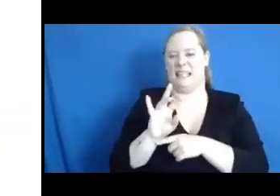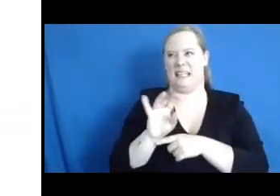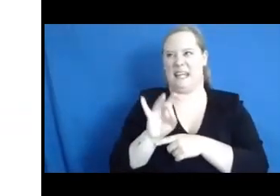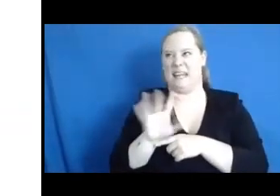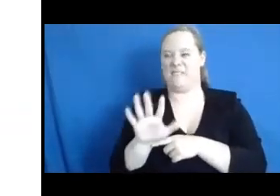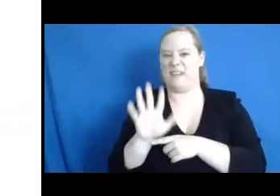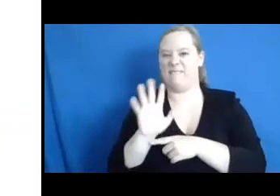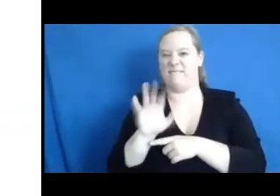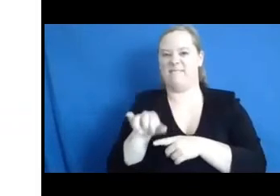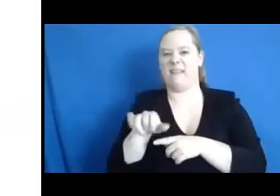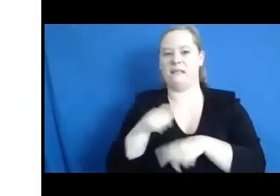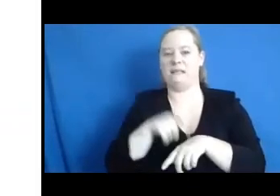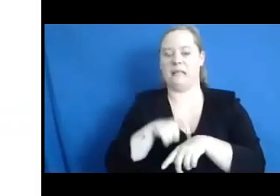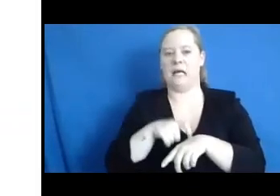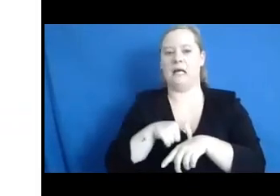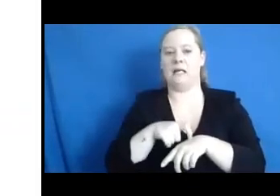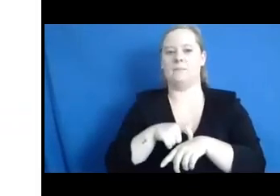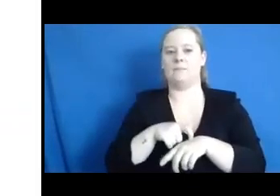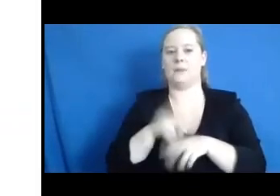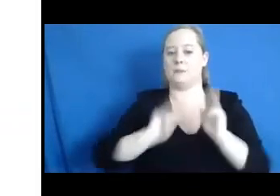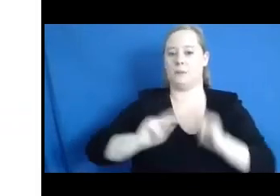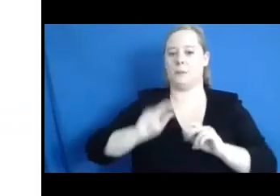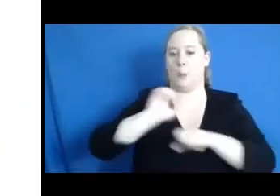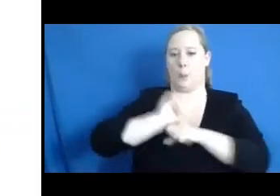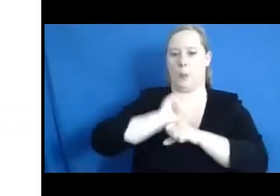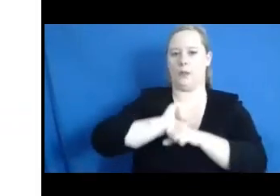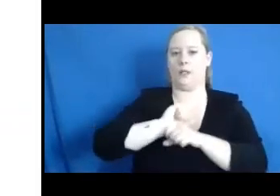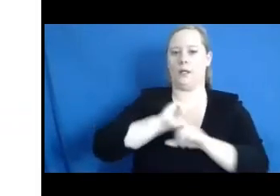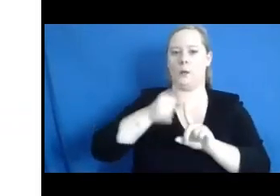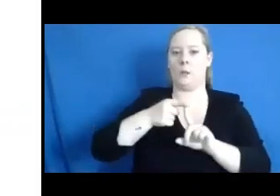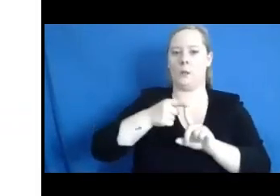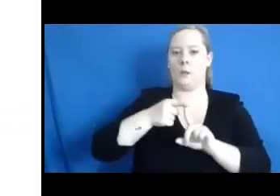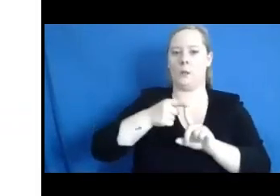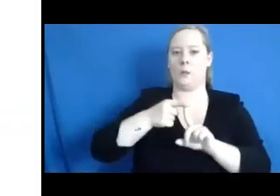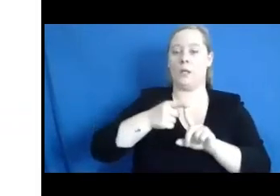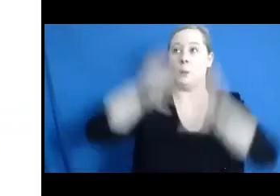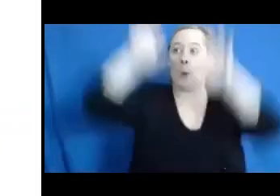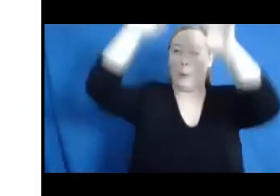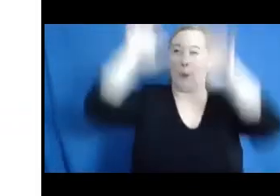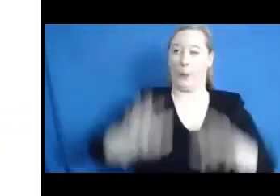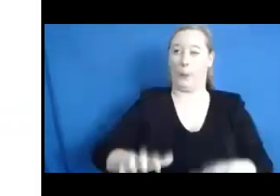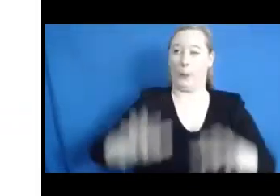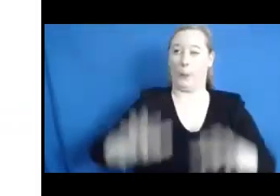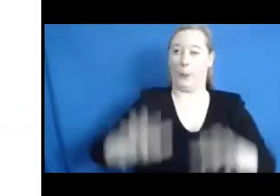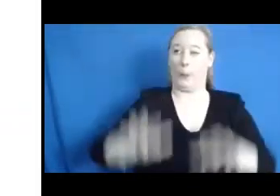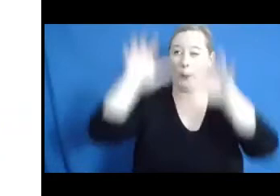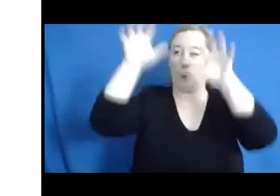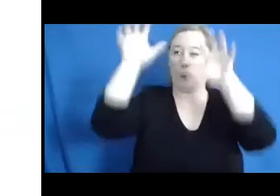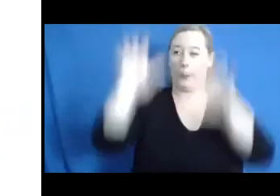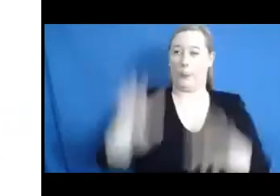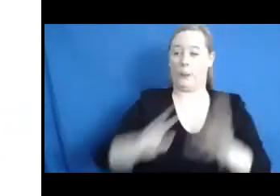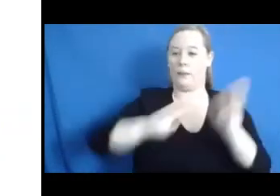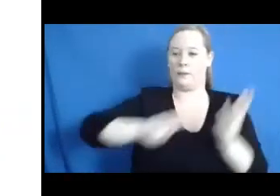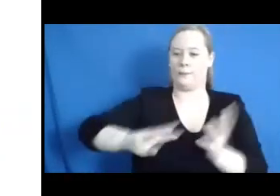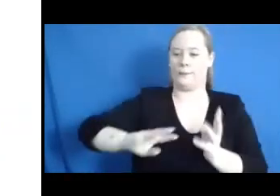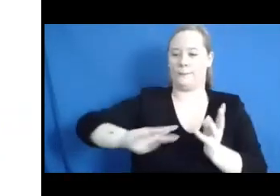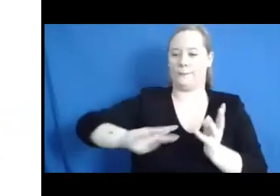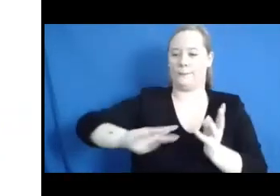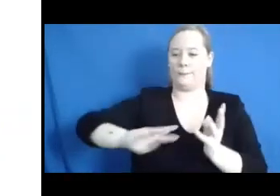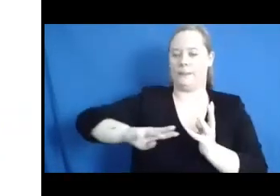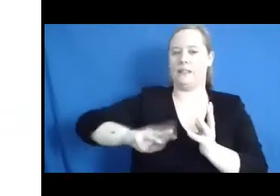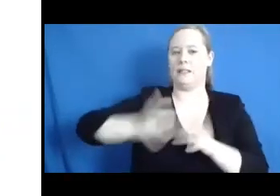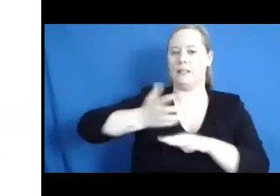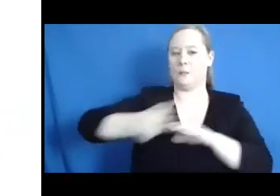was site workers on site when heavy rains caused a breach in one of the liquid waste lagoons, causing waste to spill into